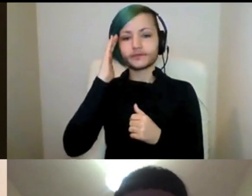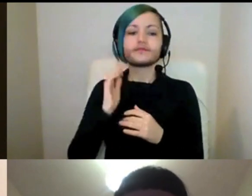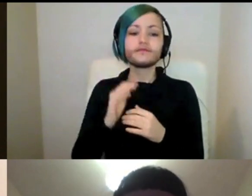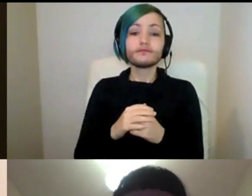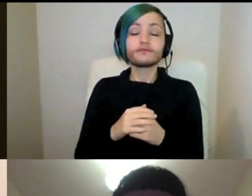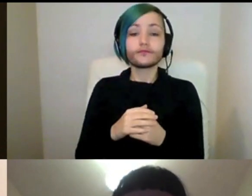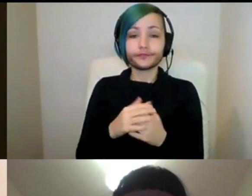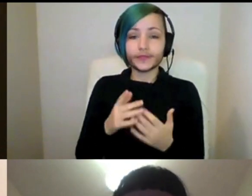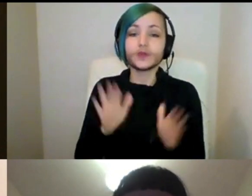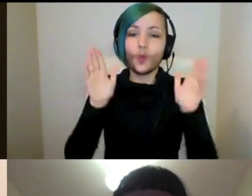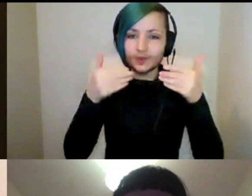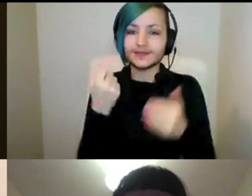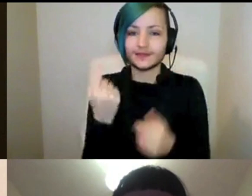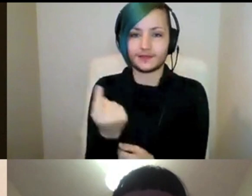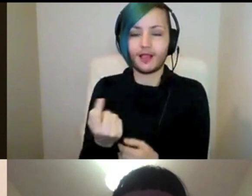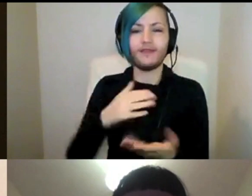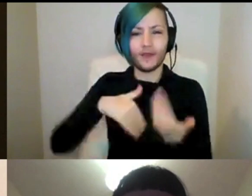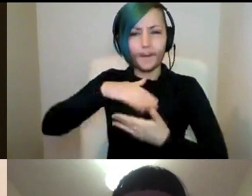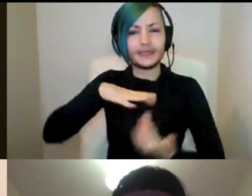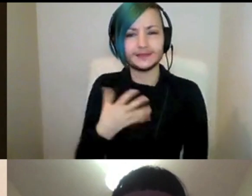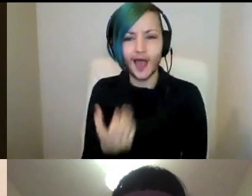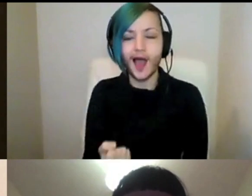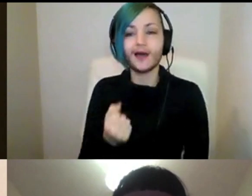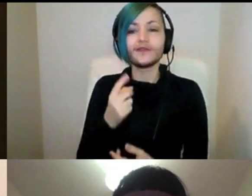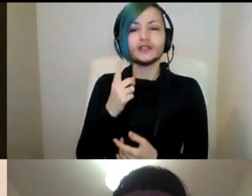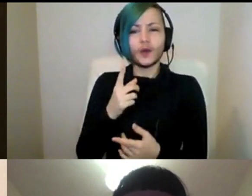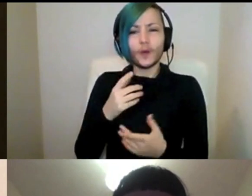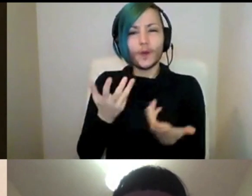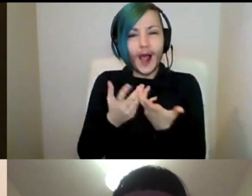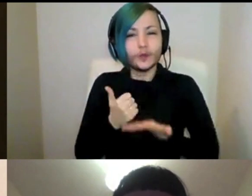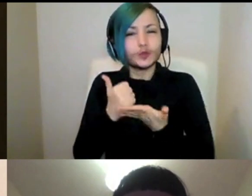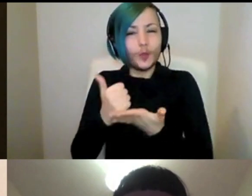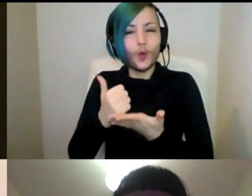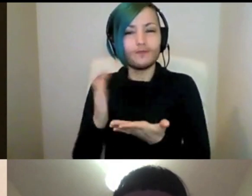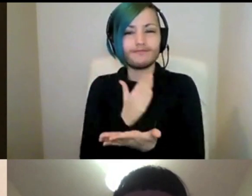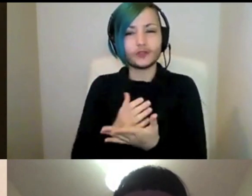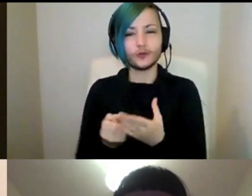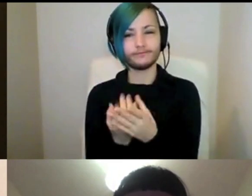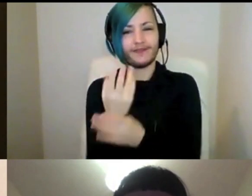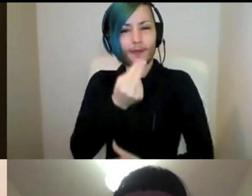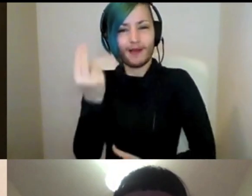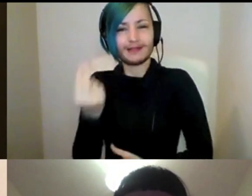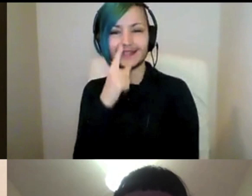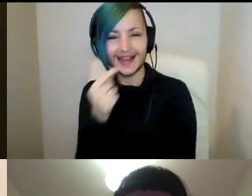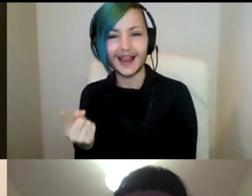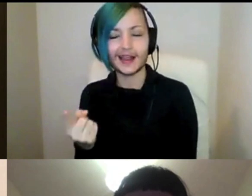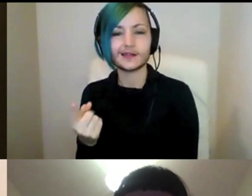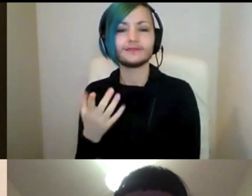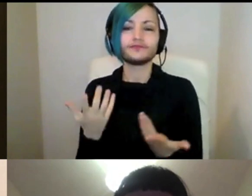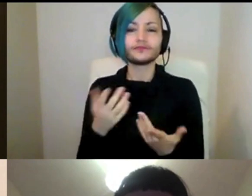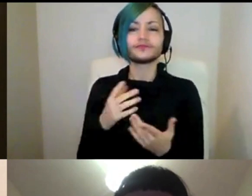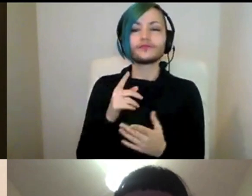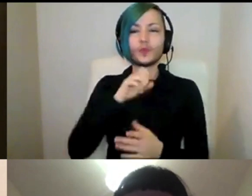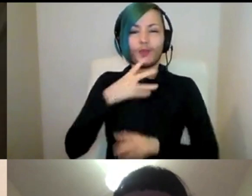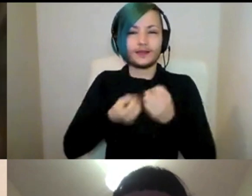art practice. So I'll explain a little bit about that as best I can. But the film is a little